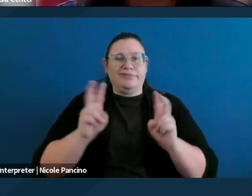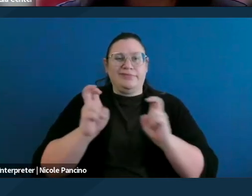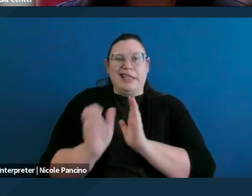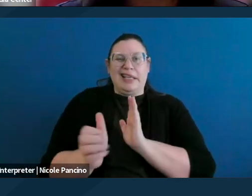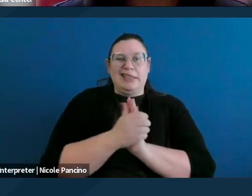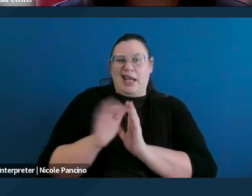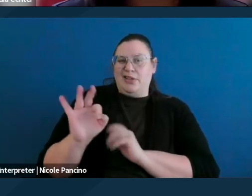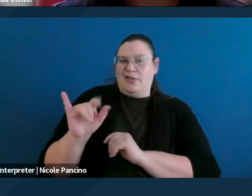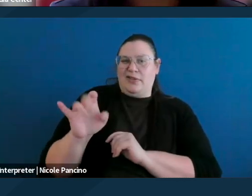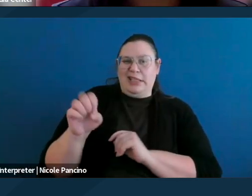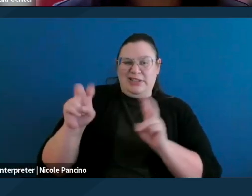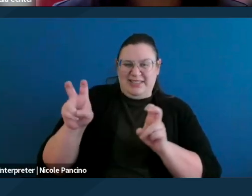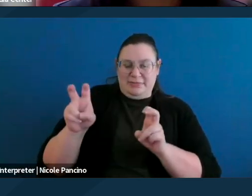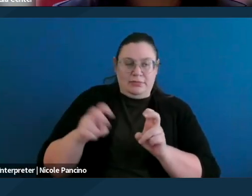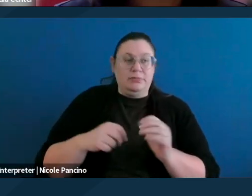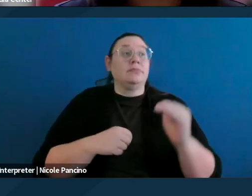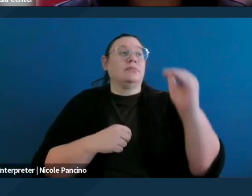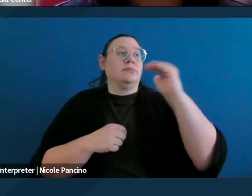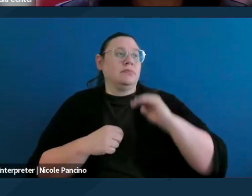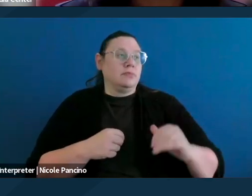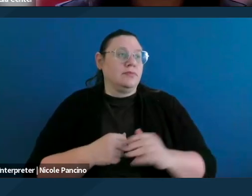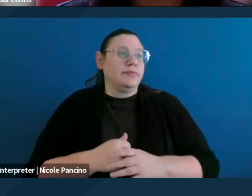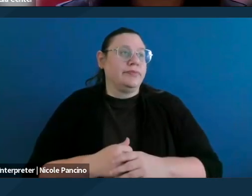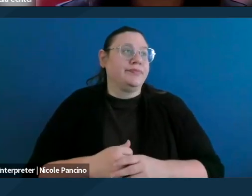files. Next slide.